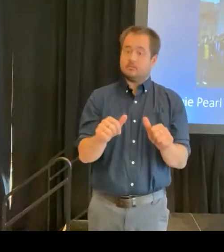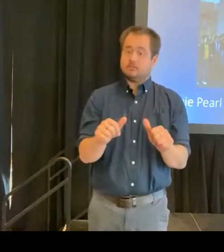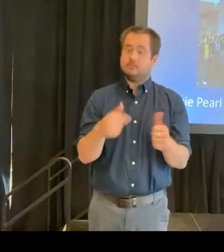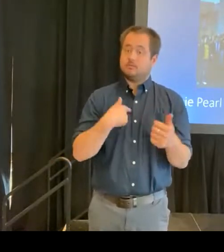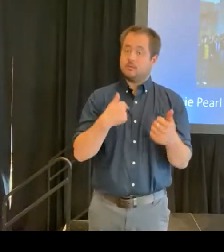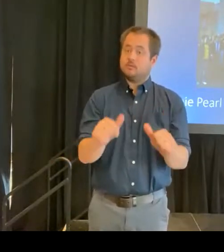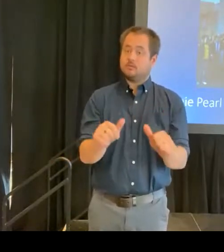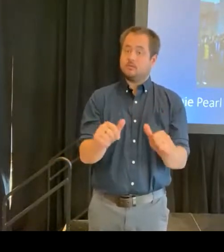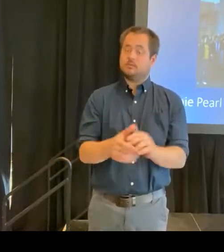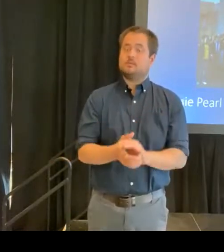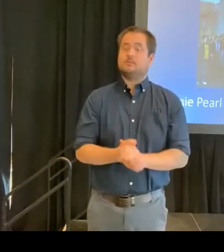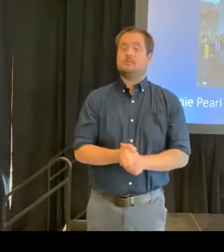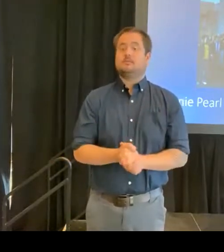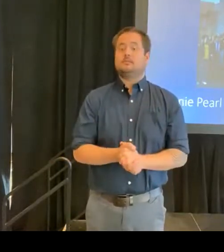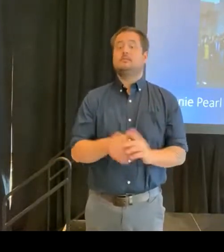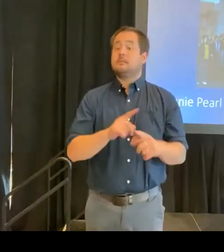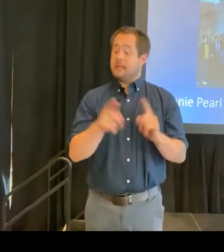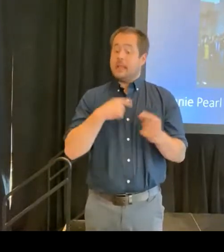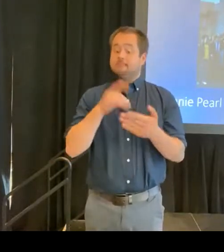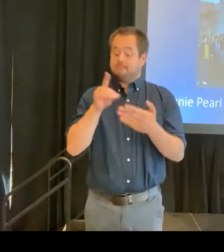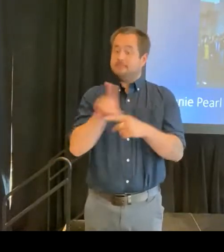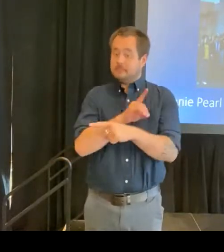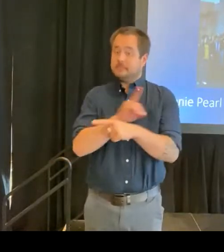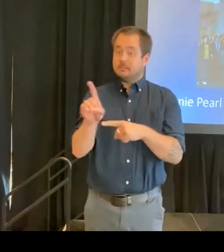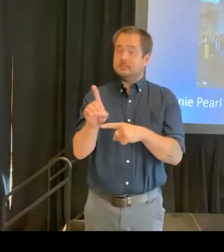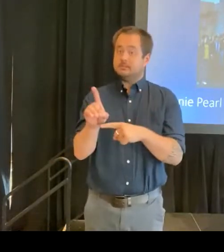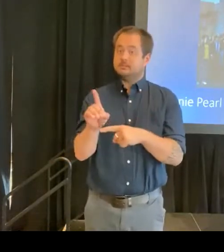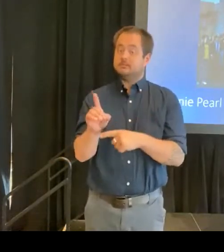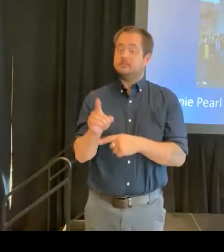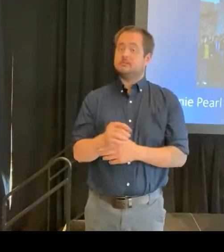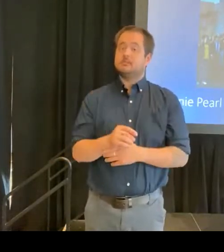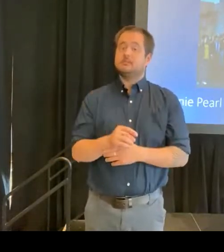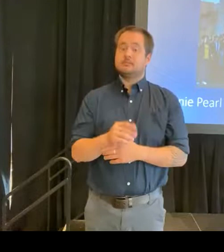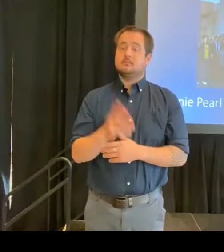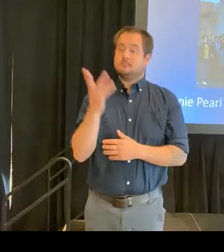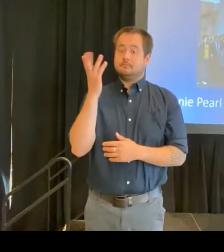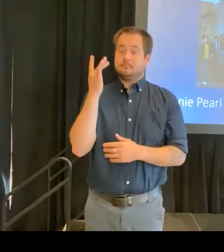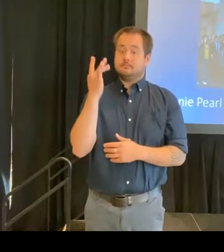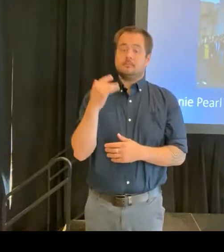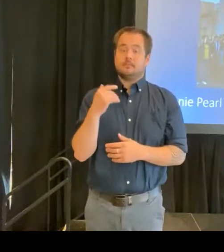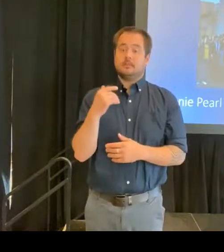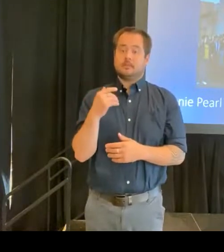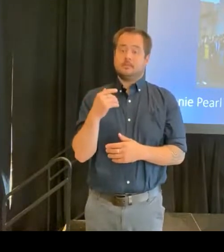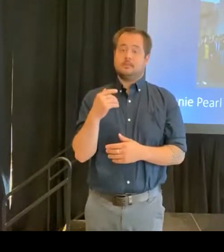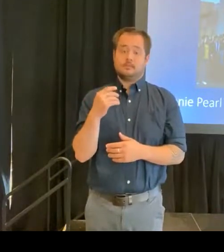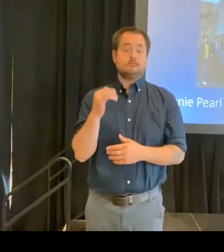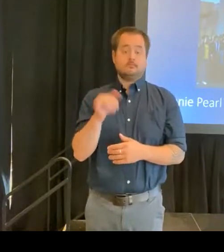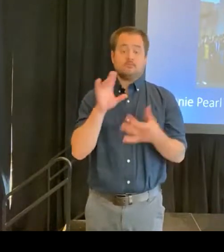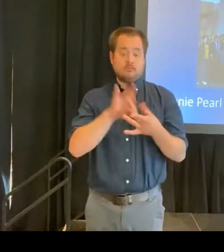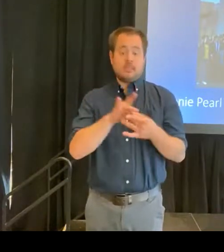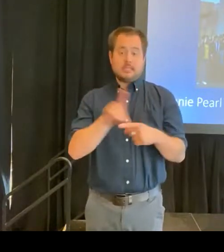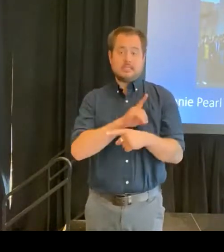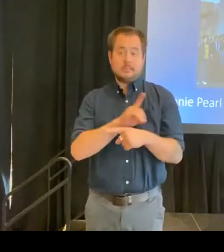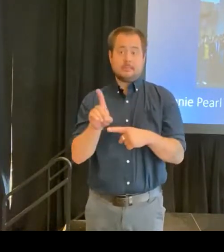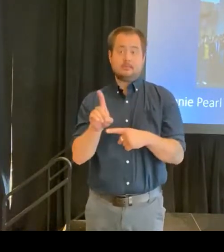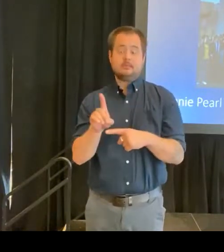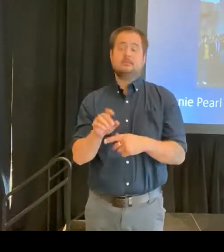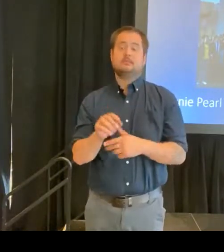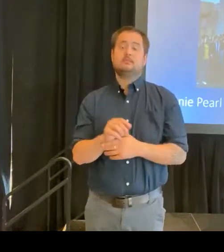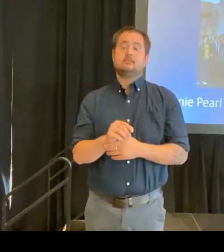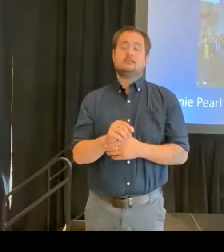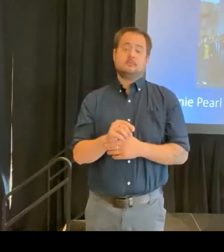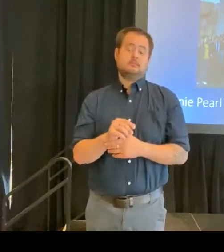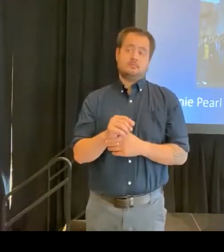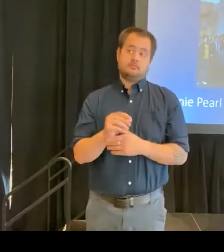handle it. But I'm disciplined because I'm able to do this. This has something to do with this. And it has something to